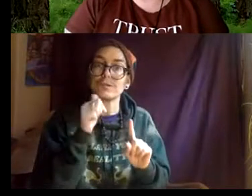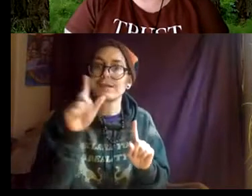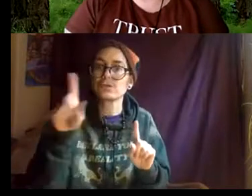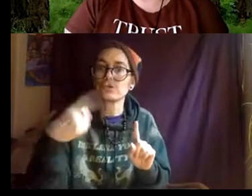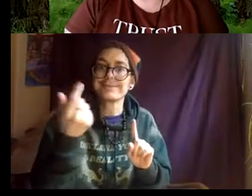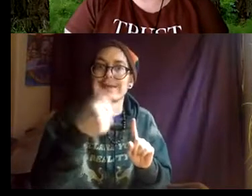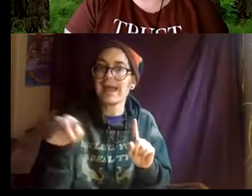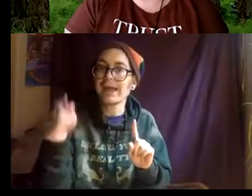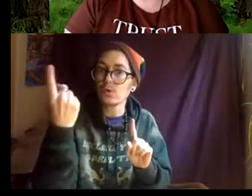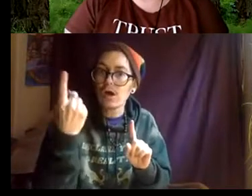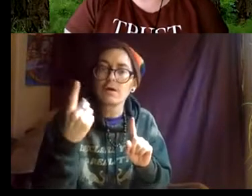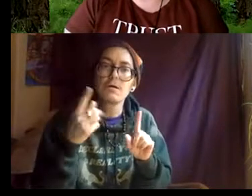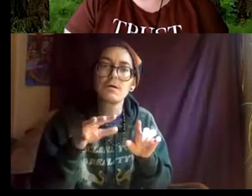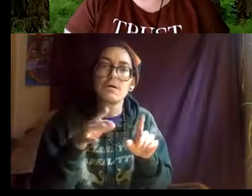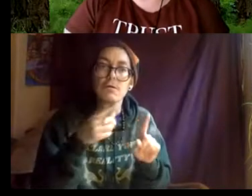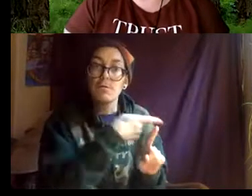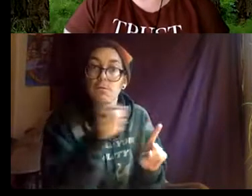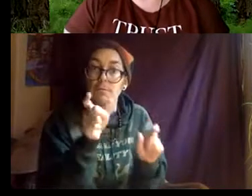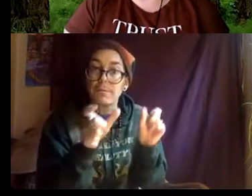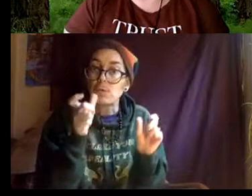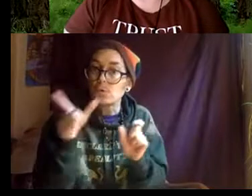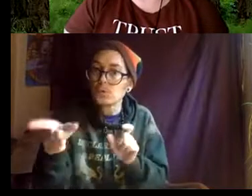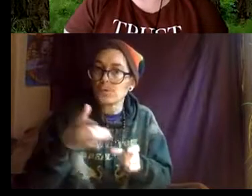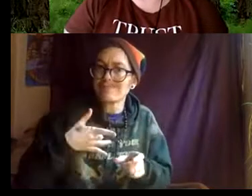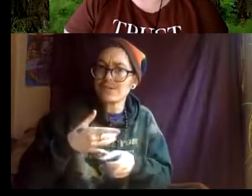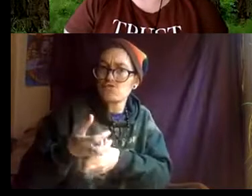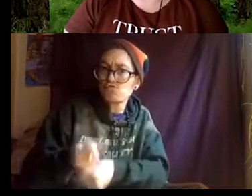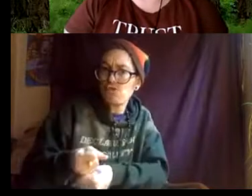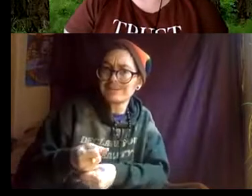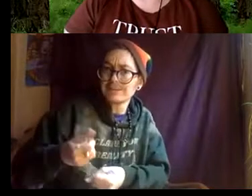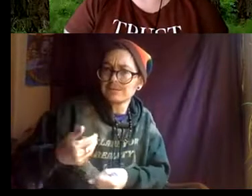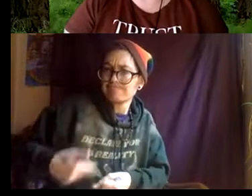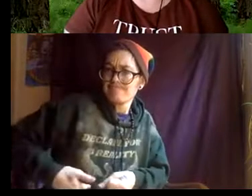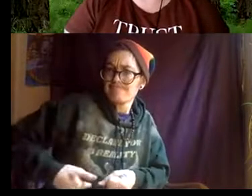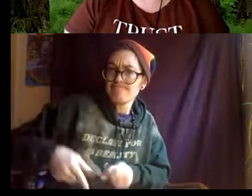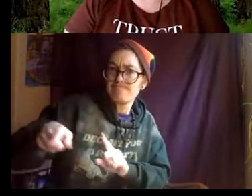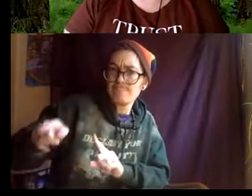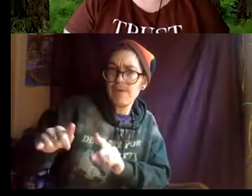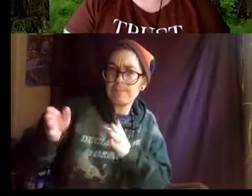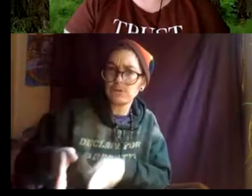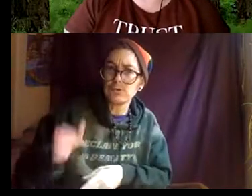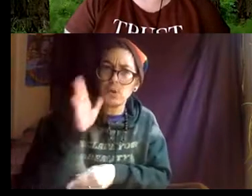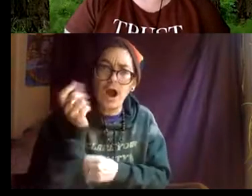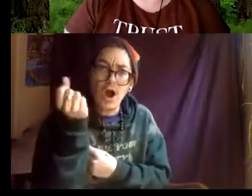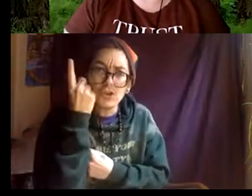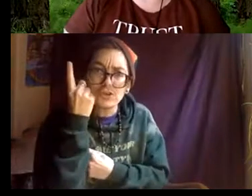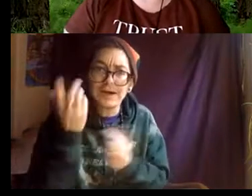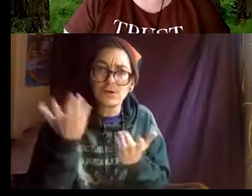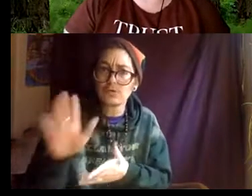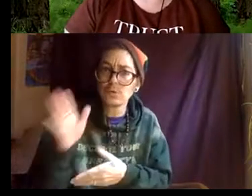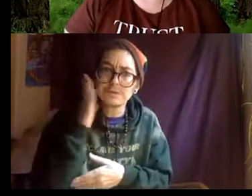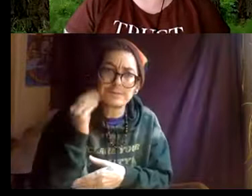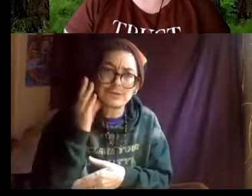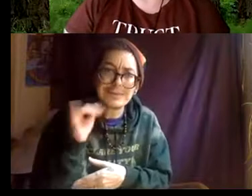I think it's important to talk to other people, and other people that you feel that you can